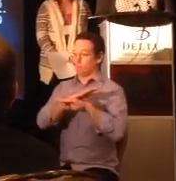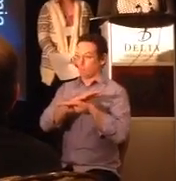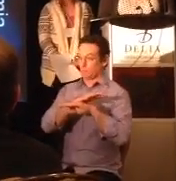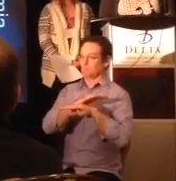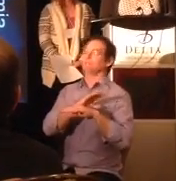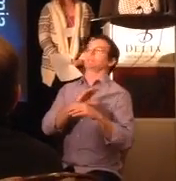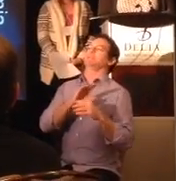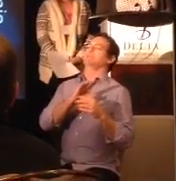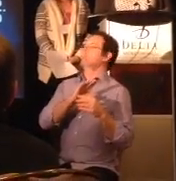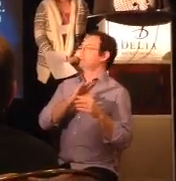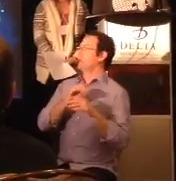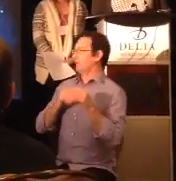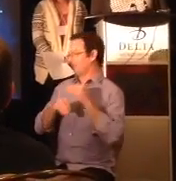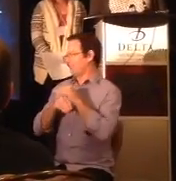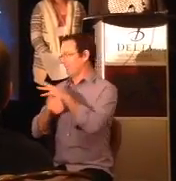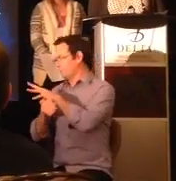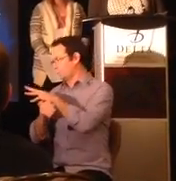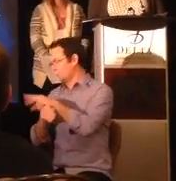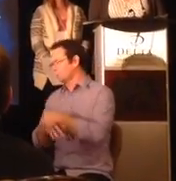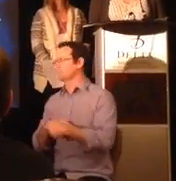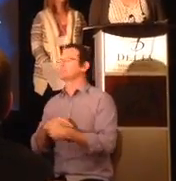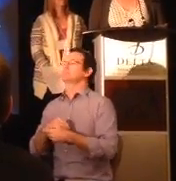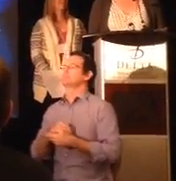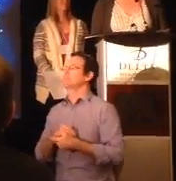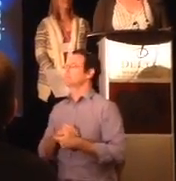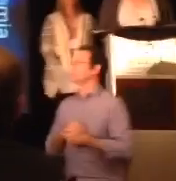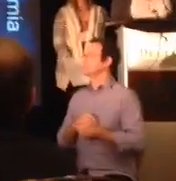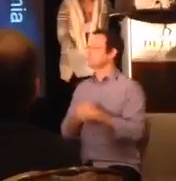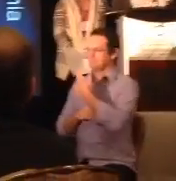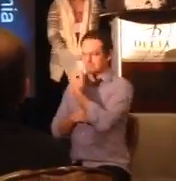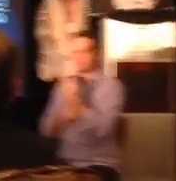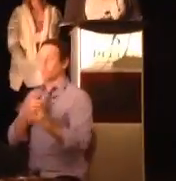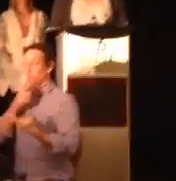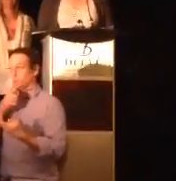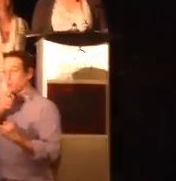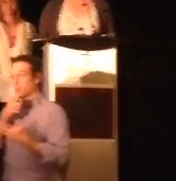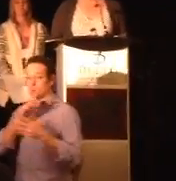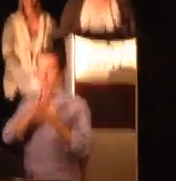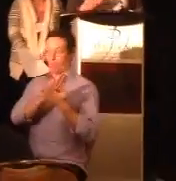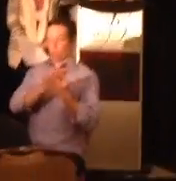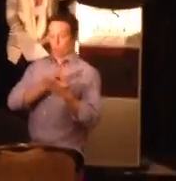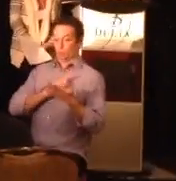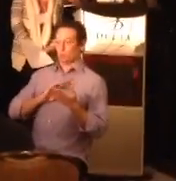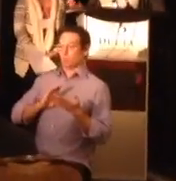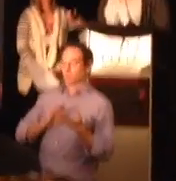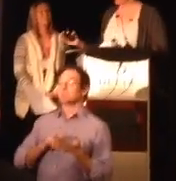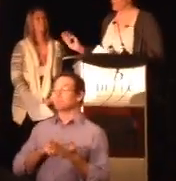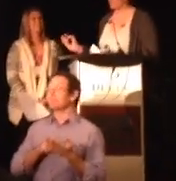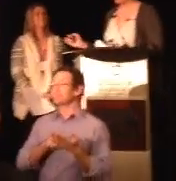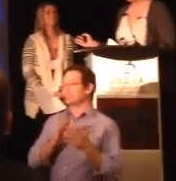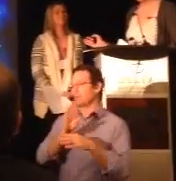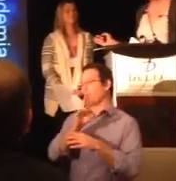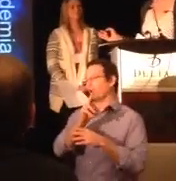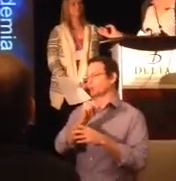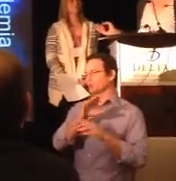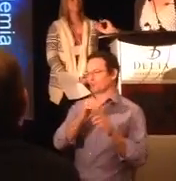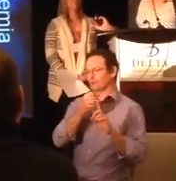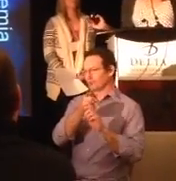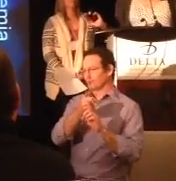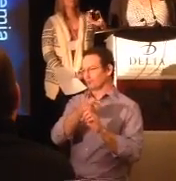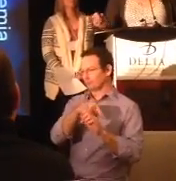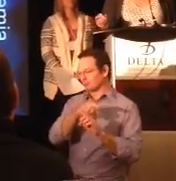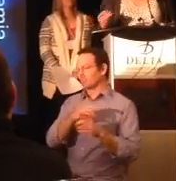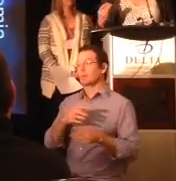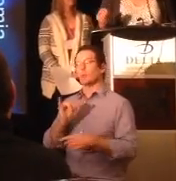board, we're obviously influencing the people that have participated in BARN directly, and in particular, developing leadership of our